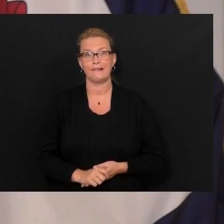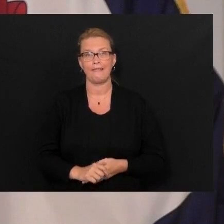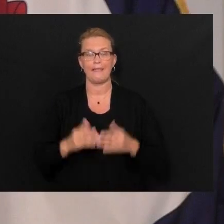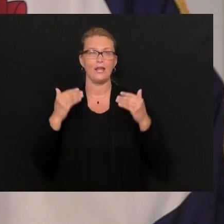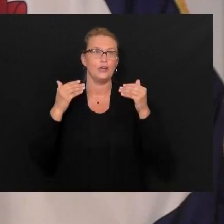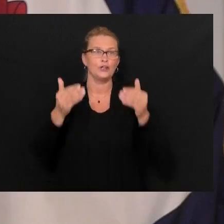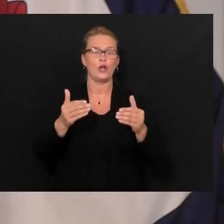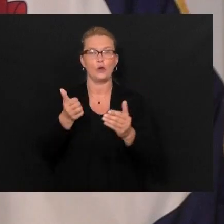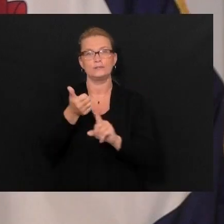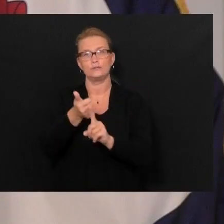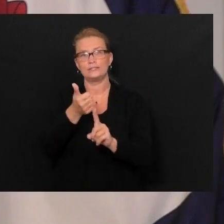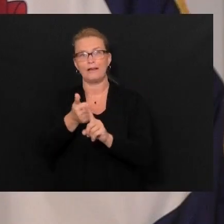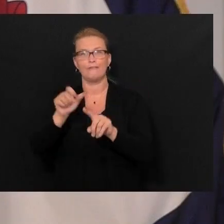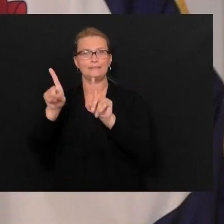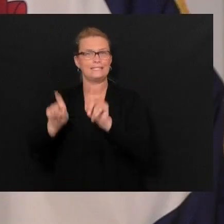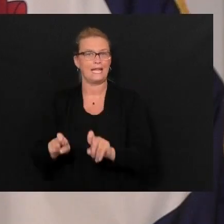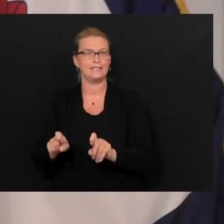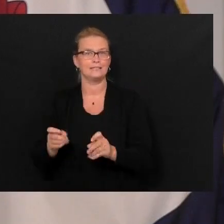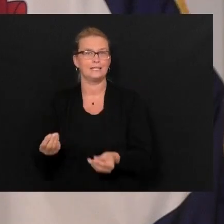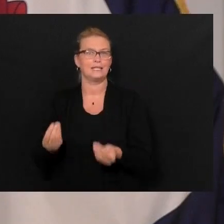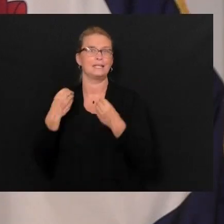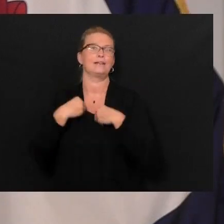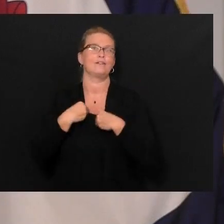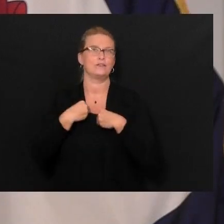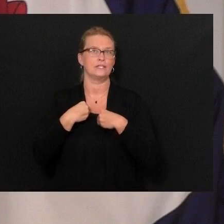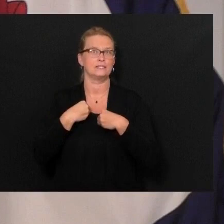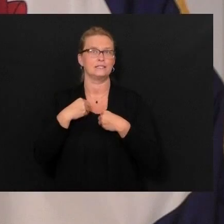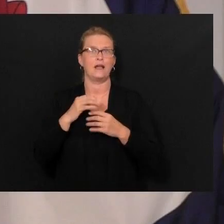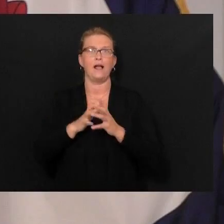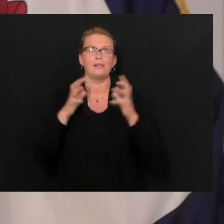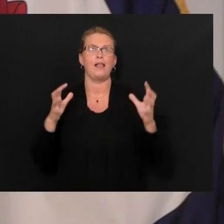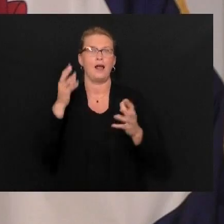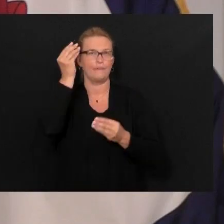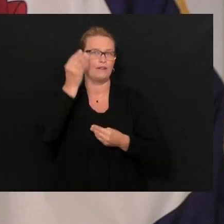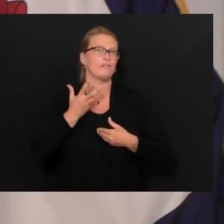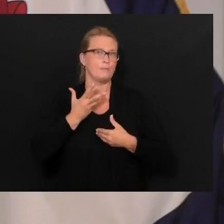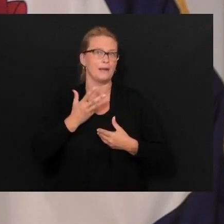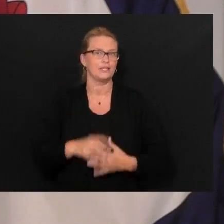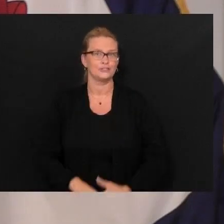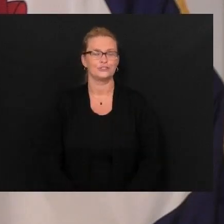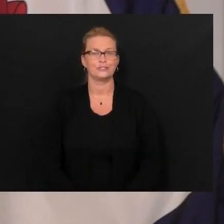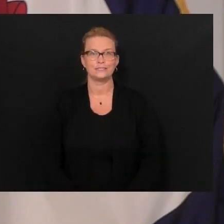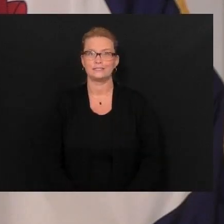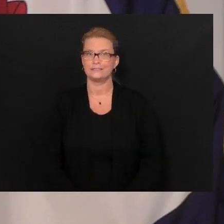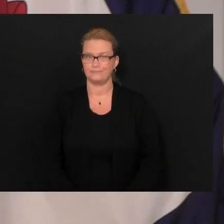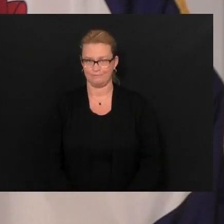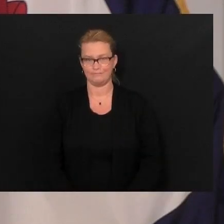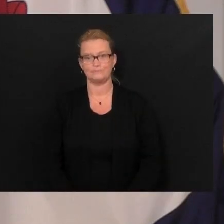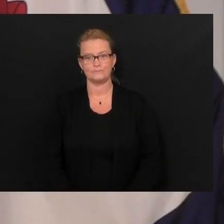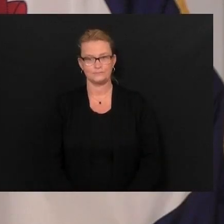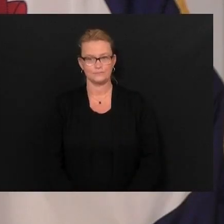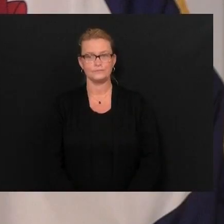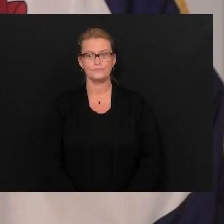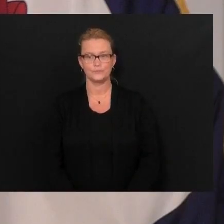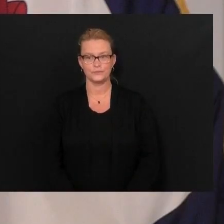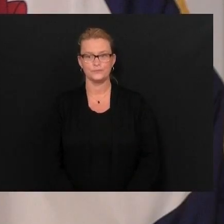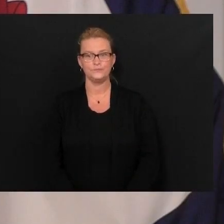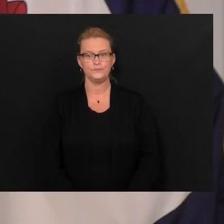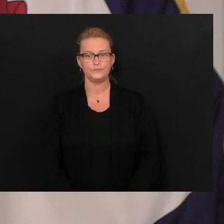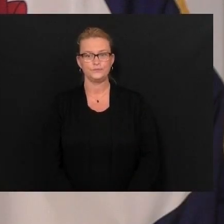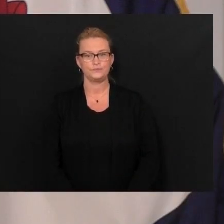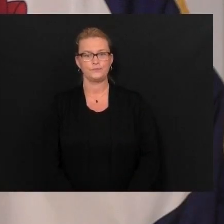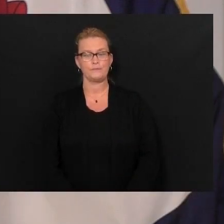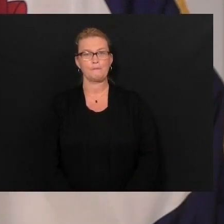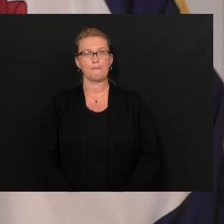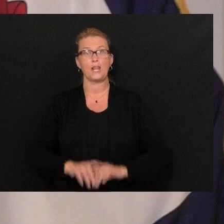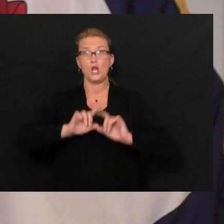out and get yourself tested. It'll give us unbelievable information. That's the thing. If we can get you tested, it will give us information to be